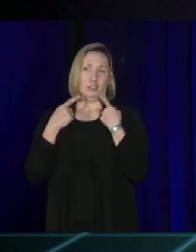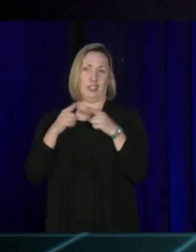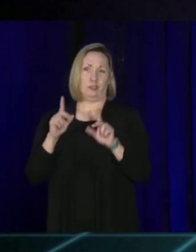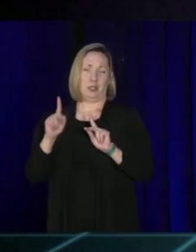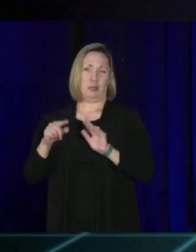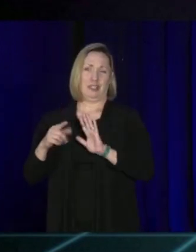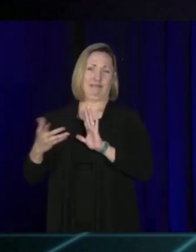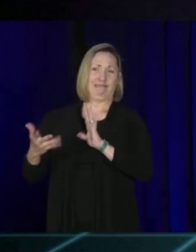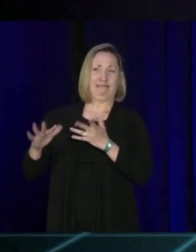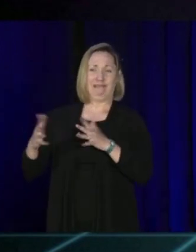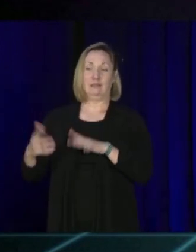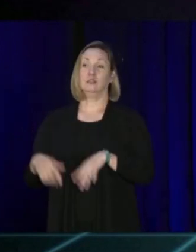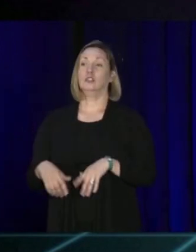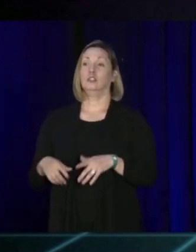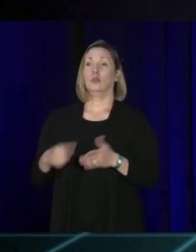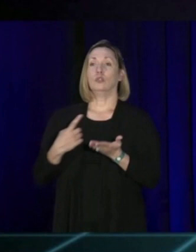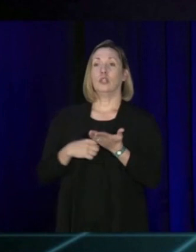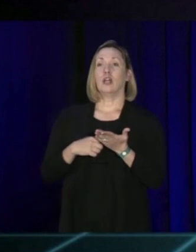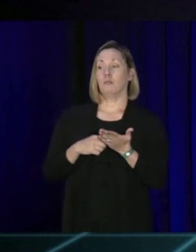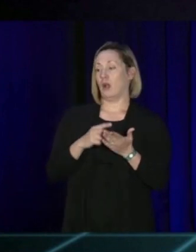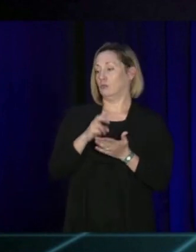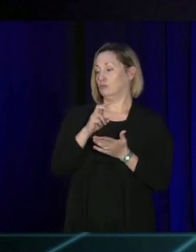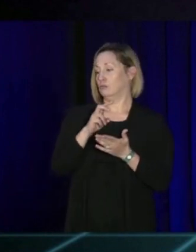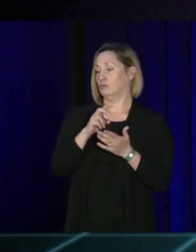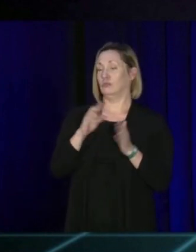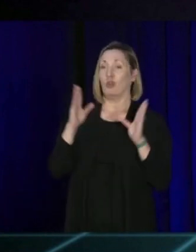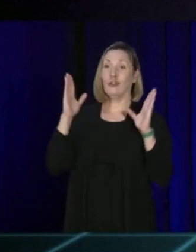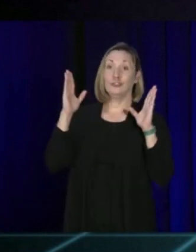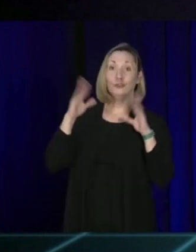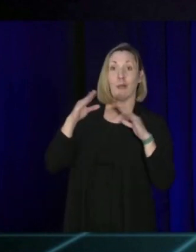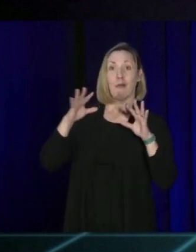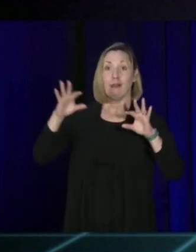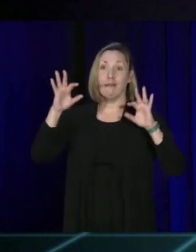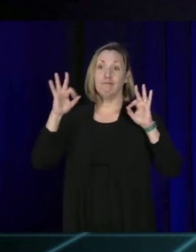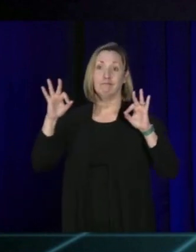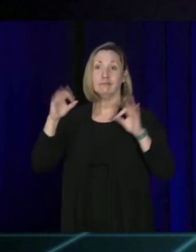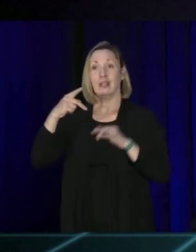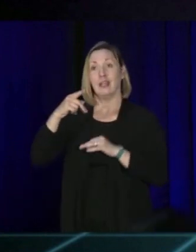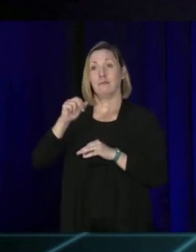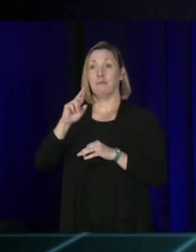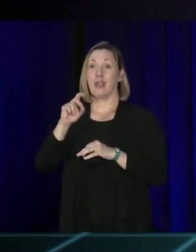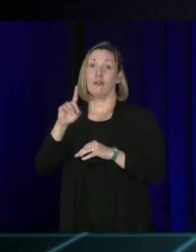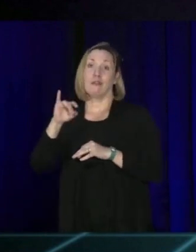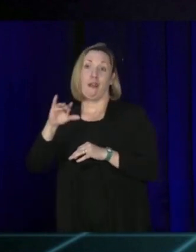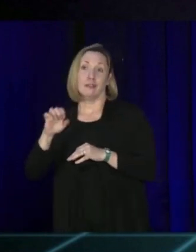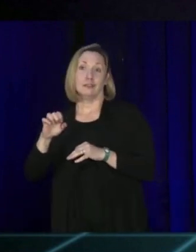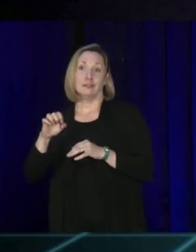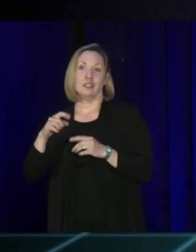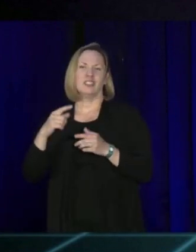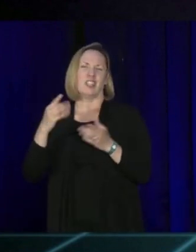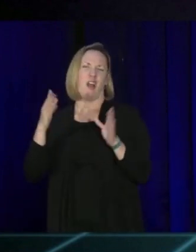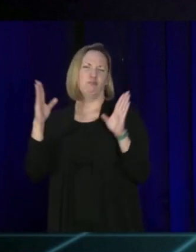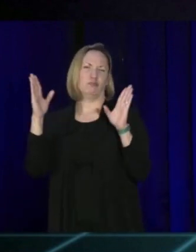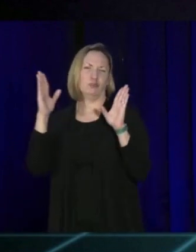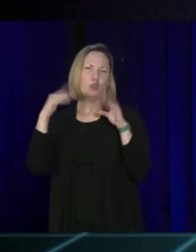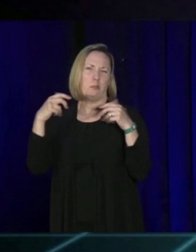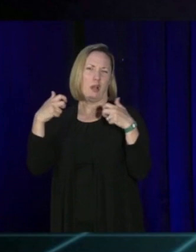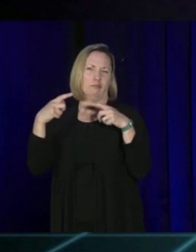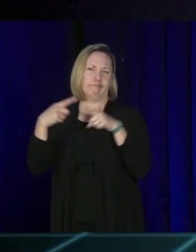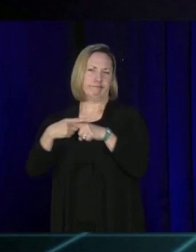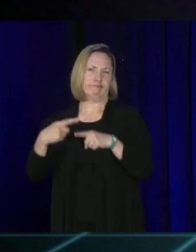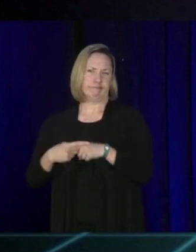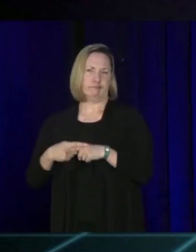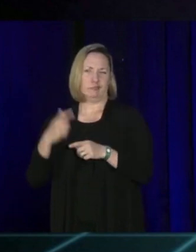about trouble in paradise, and I'm going to try to group a few patterns, I would say, where I've noticed